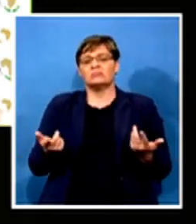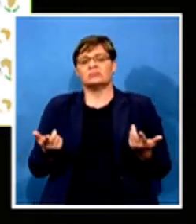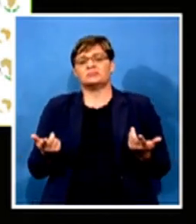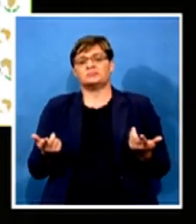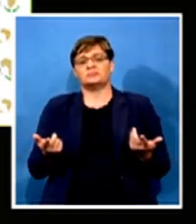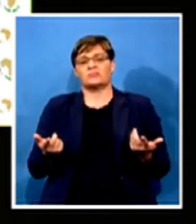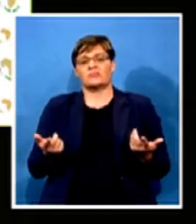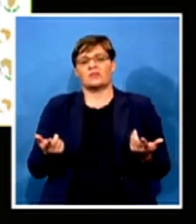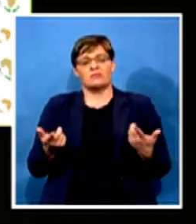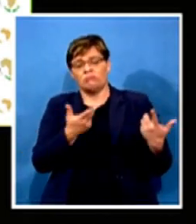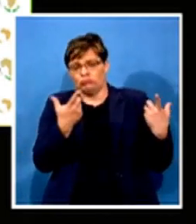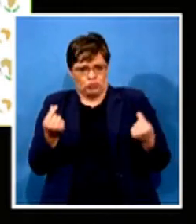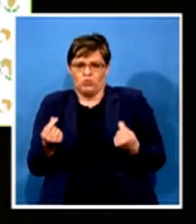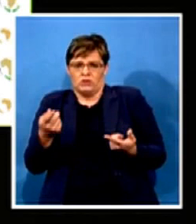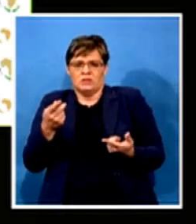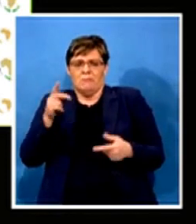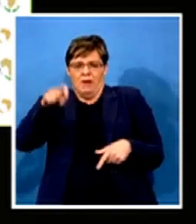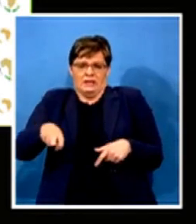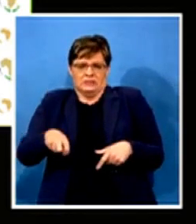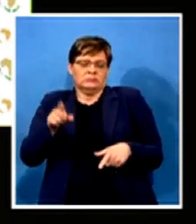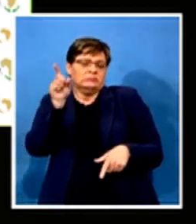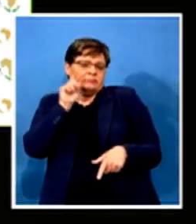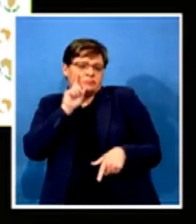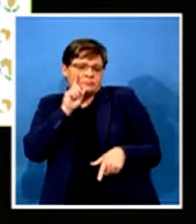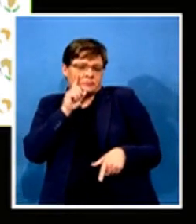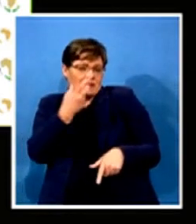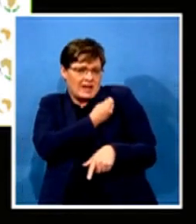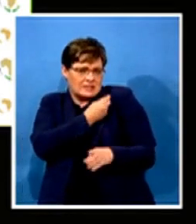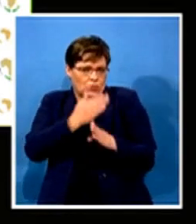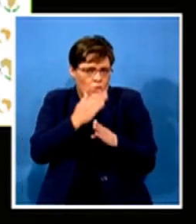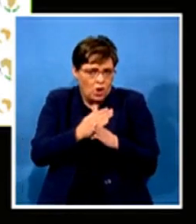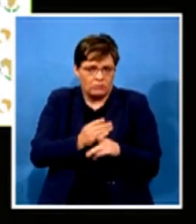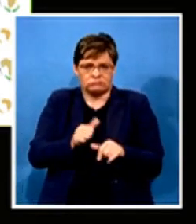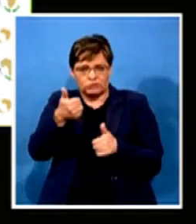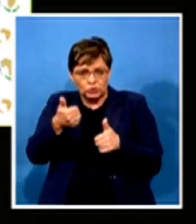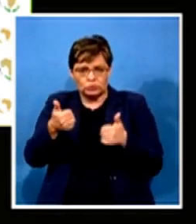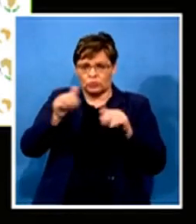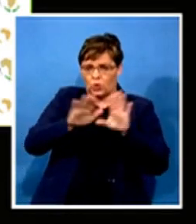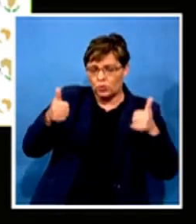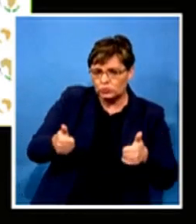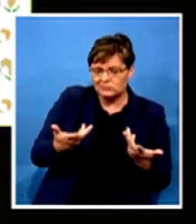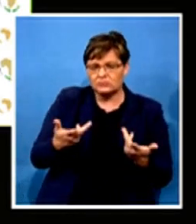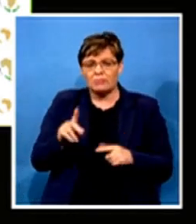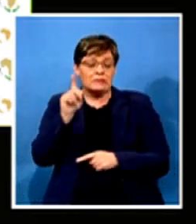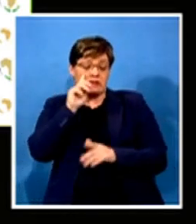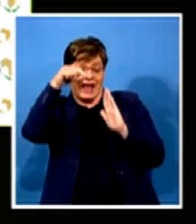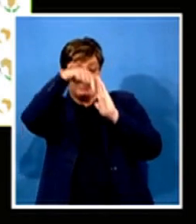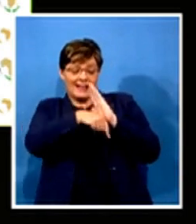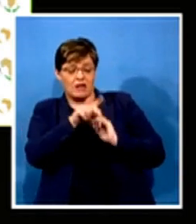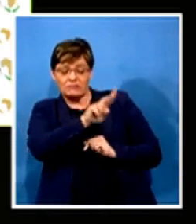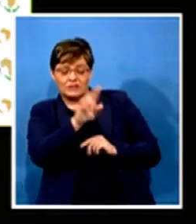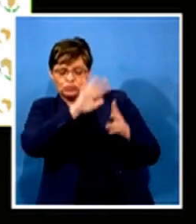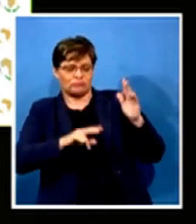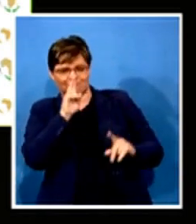is to test the vaccines. And I've not seen the details of that study, which is very different from using